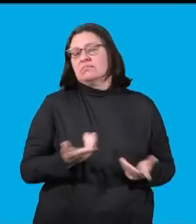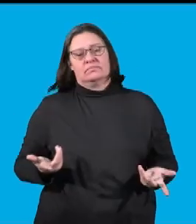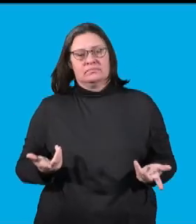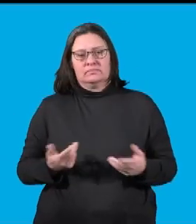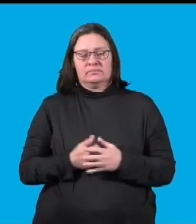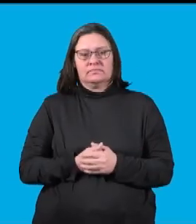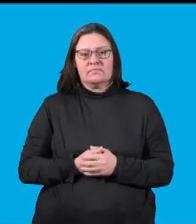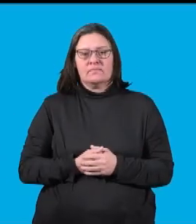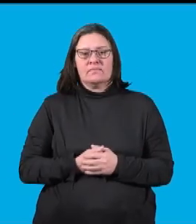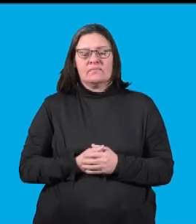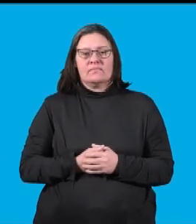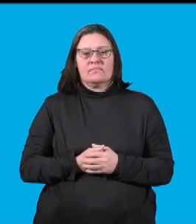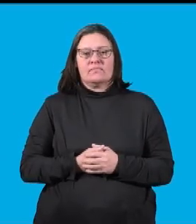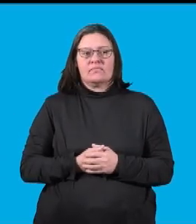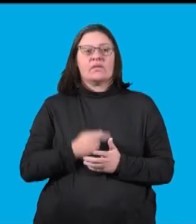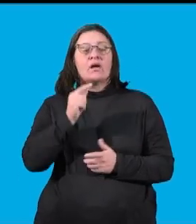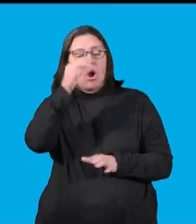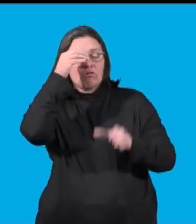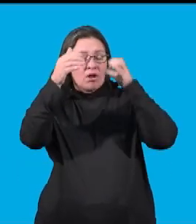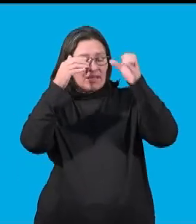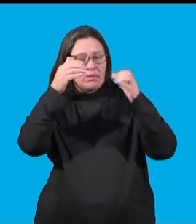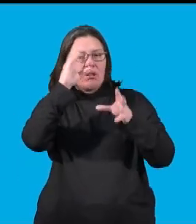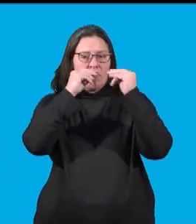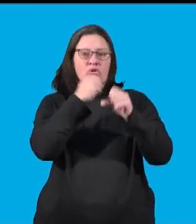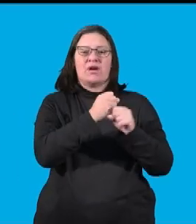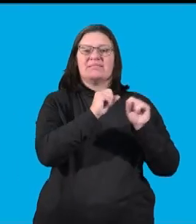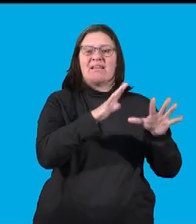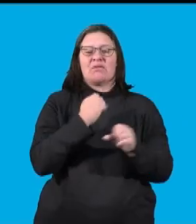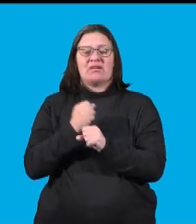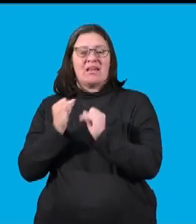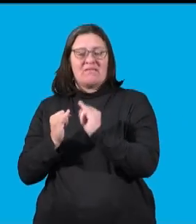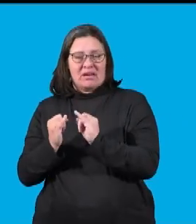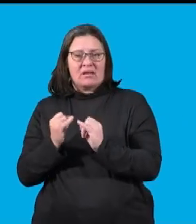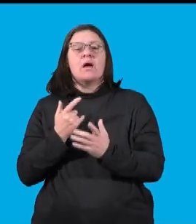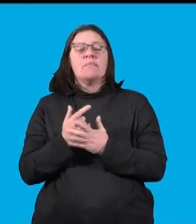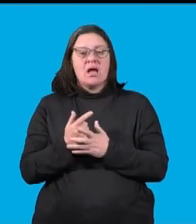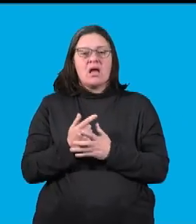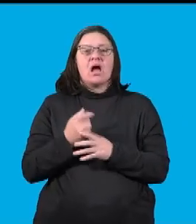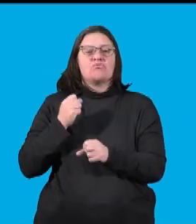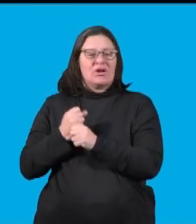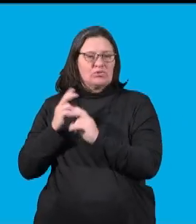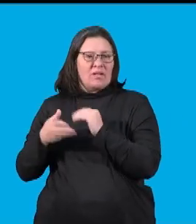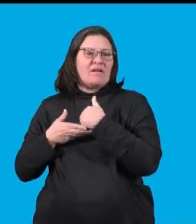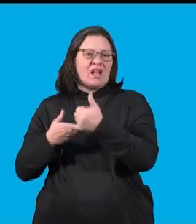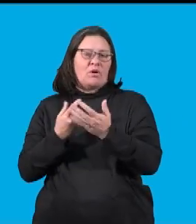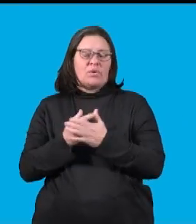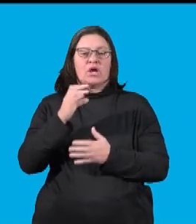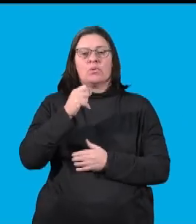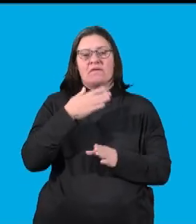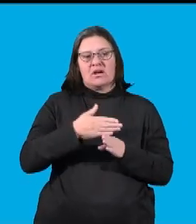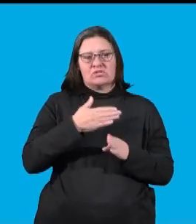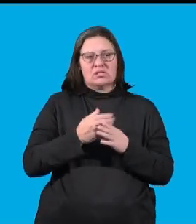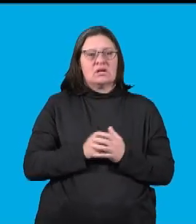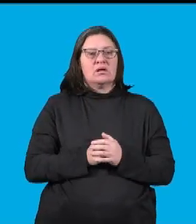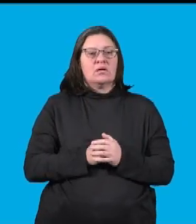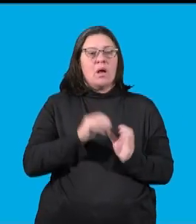everything. These concepts that you've learned in grade 10 and 11 really help you in grade 12 with your cubic